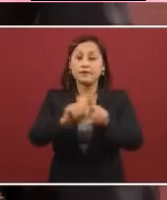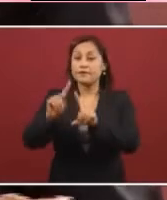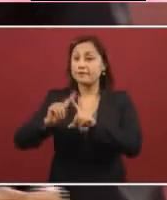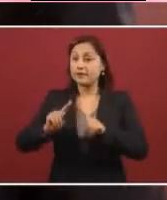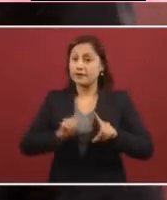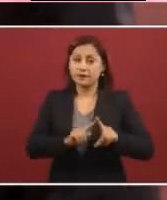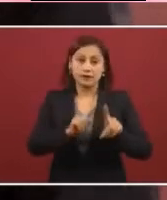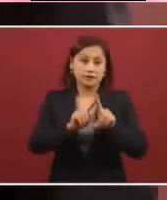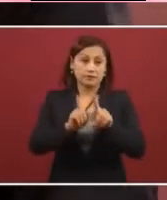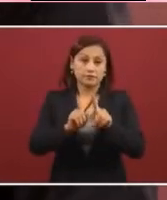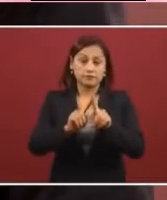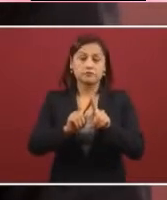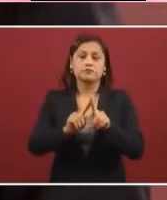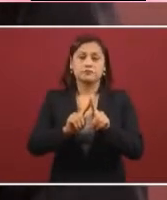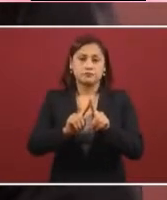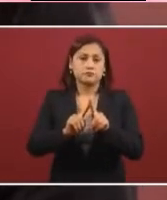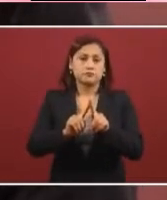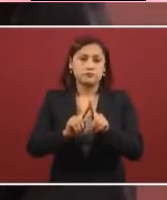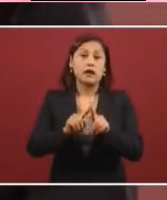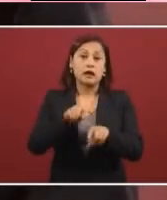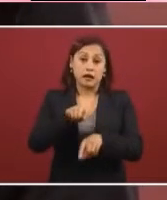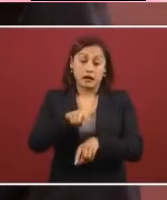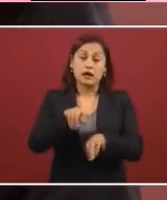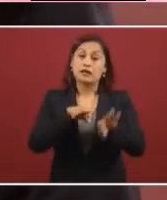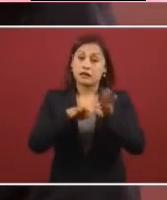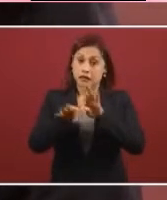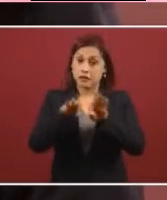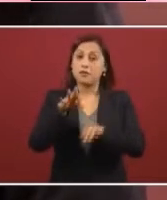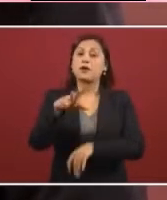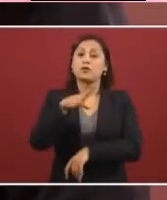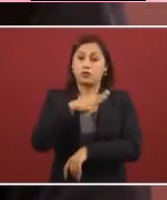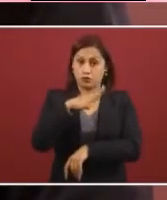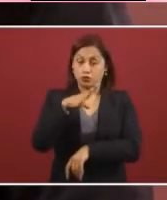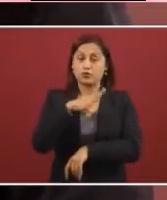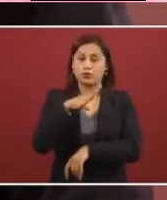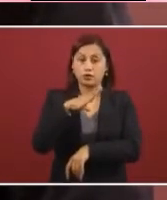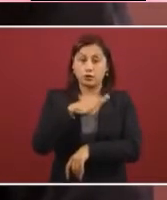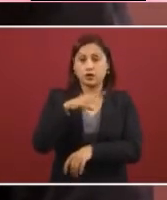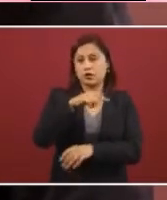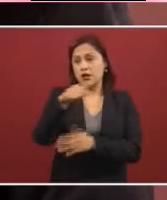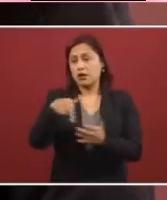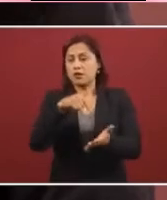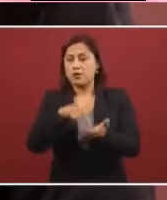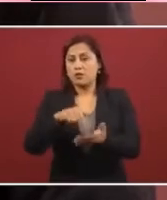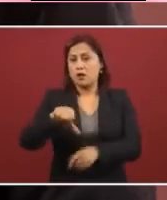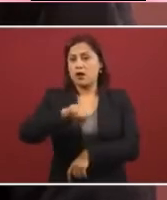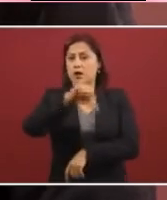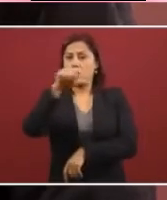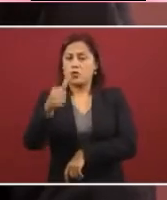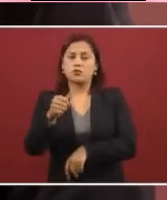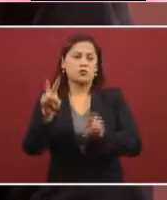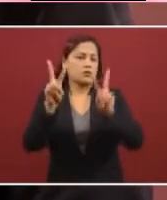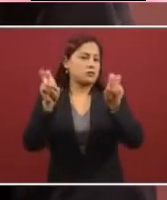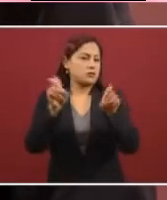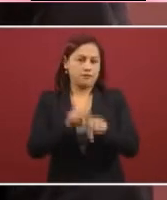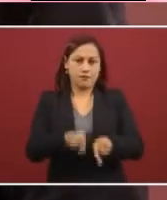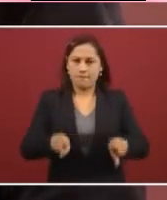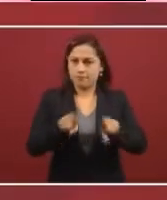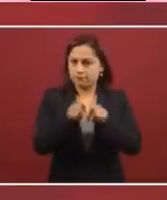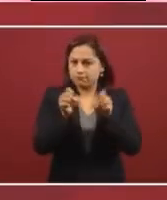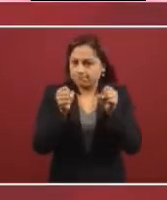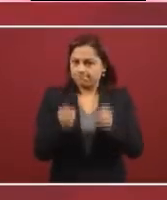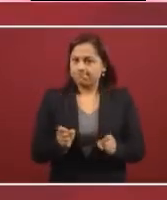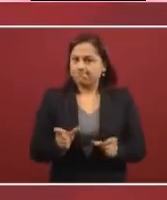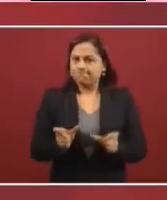areas in other areas, that vigilance and security.